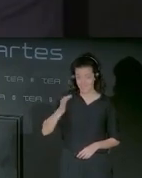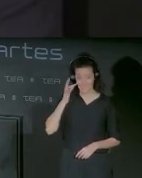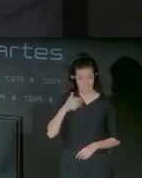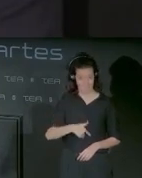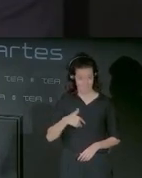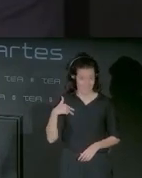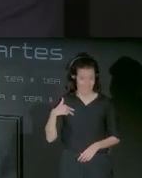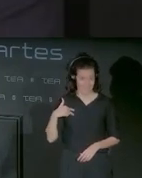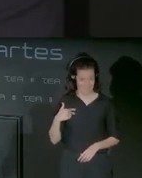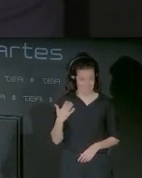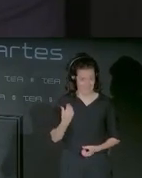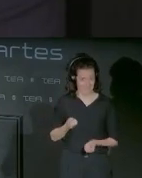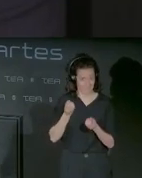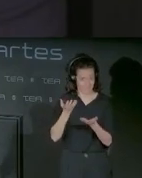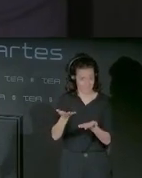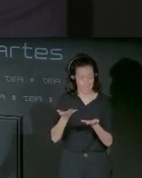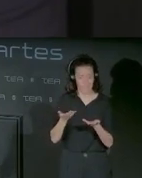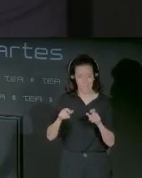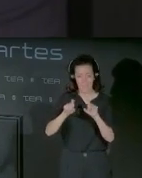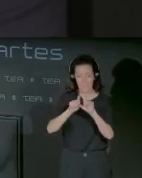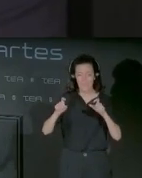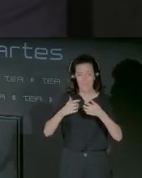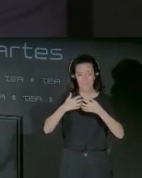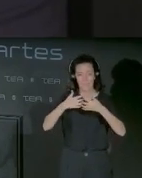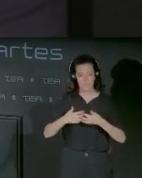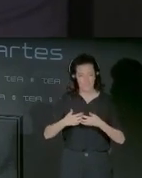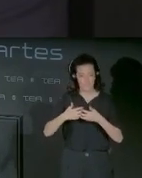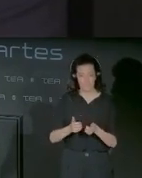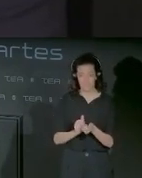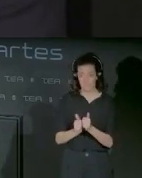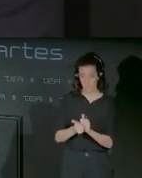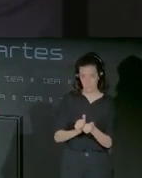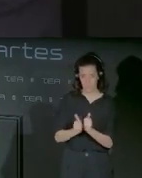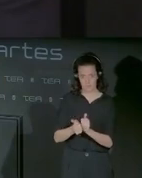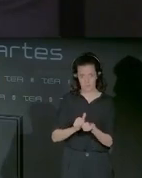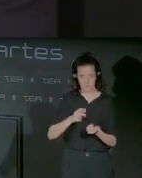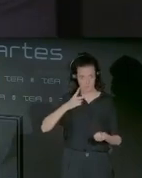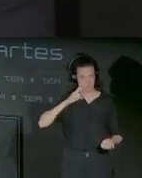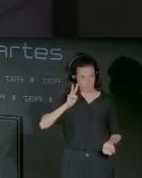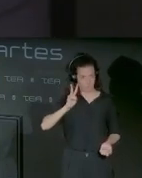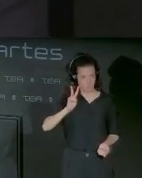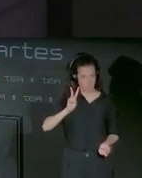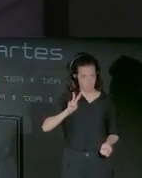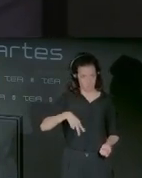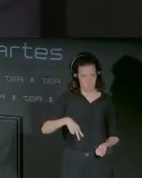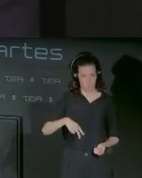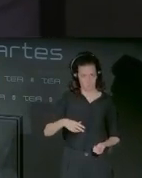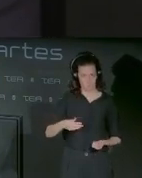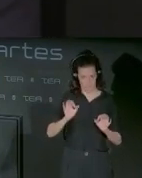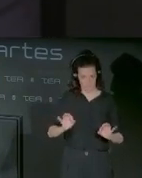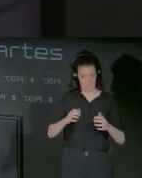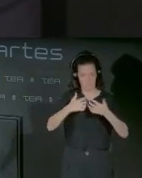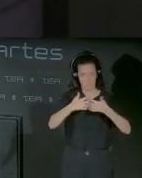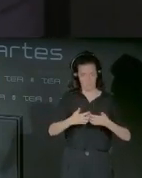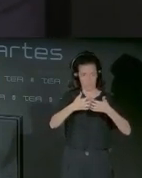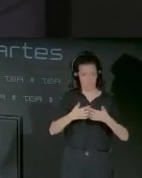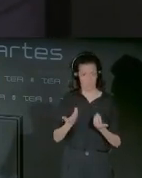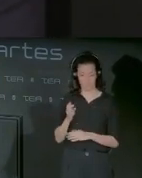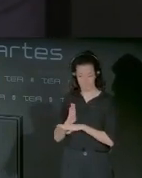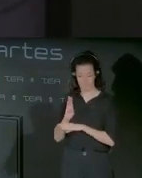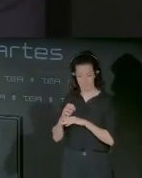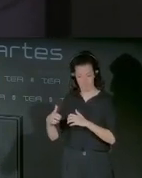as a cultural industry by our parliament in 2009. So as a result of that recognition, we have been supporting for a long period of time